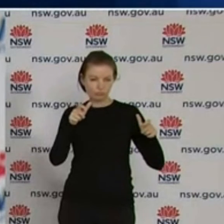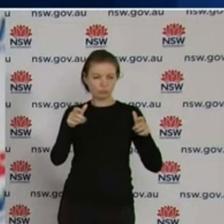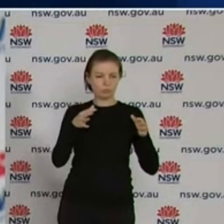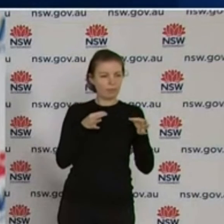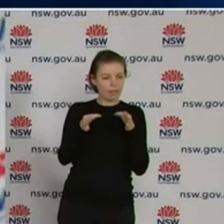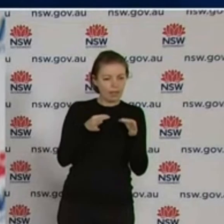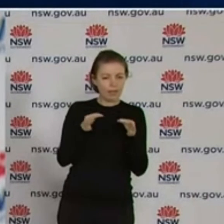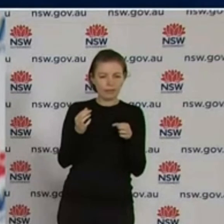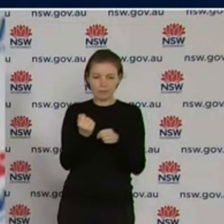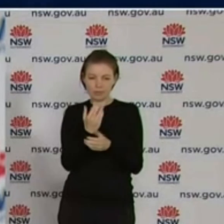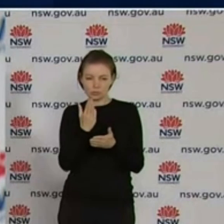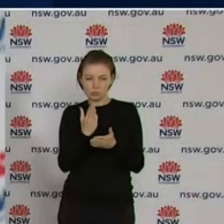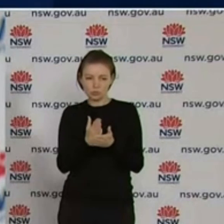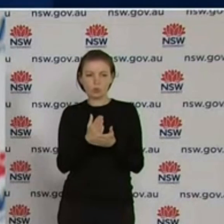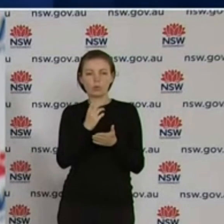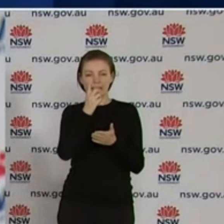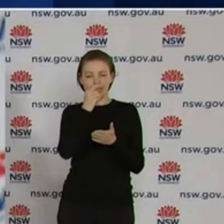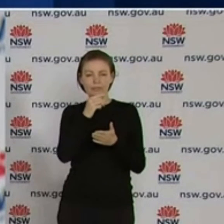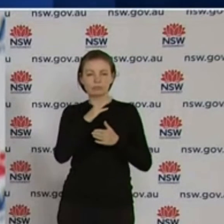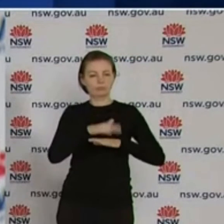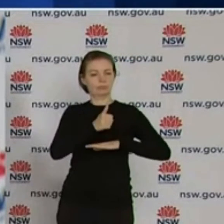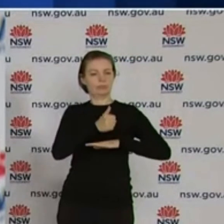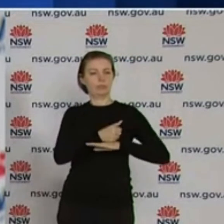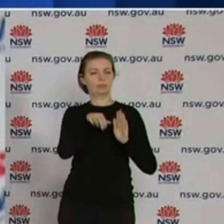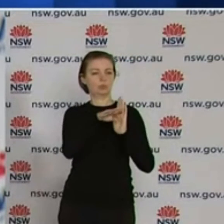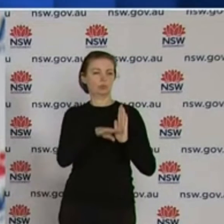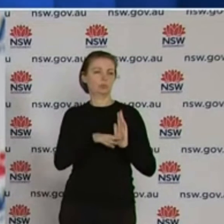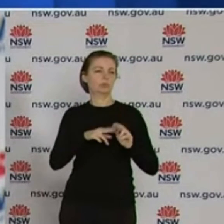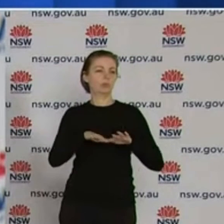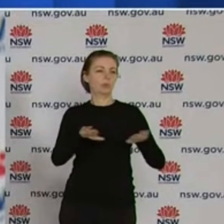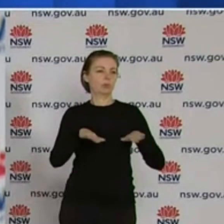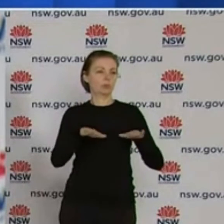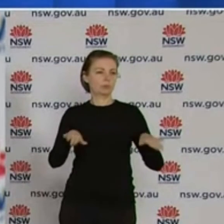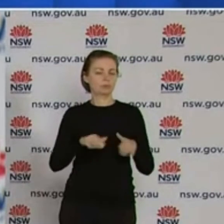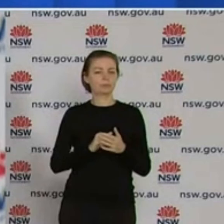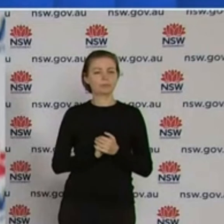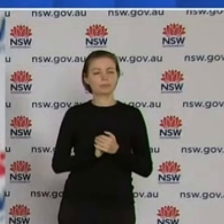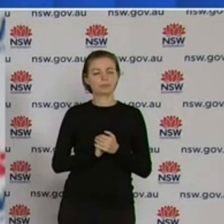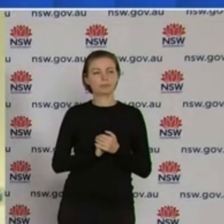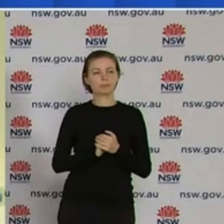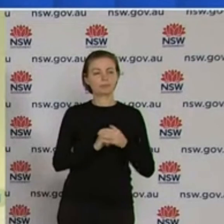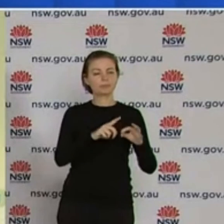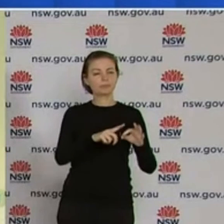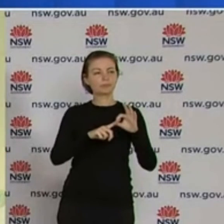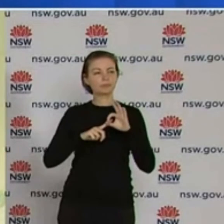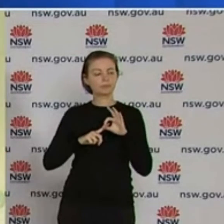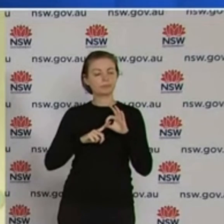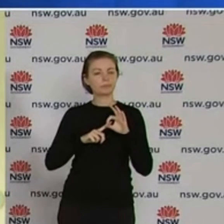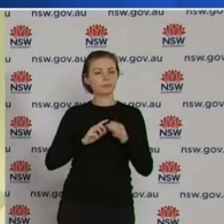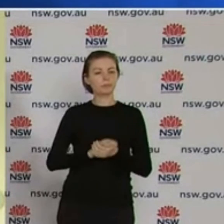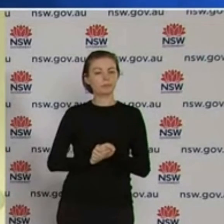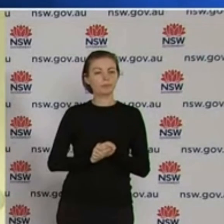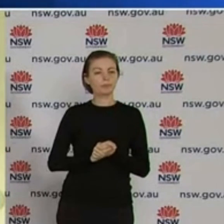them, and make sure they're well communicated. Last question. We understand that Health is reviewing the staffing around ICUs following discussions with the Health Minister and